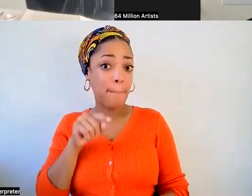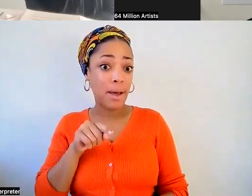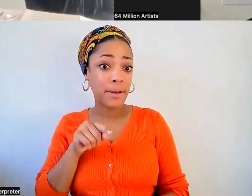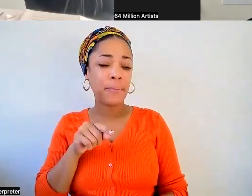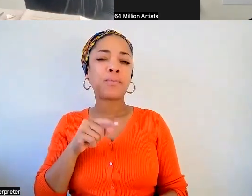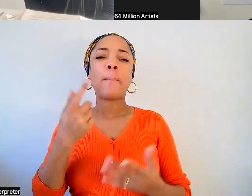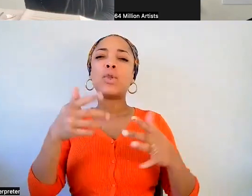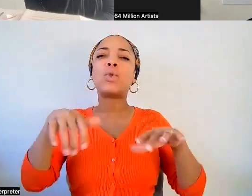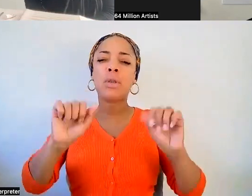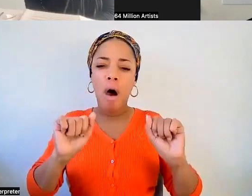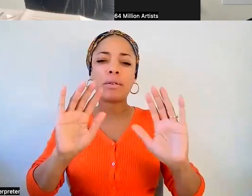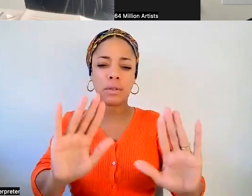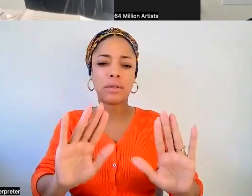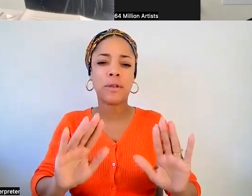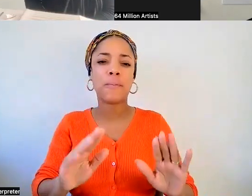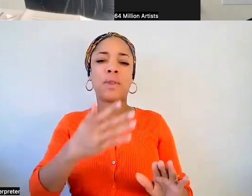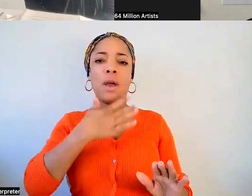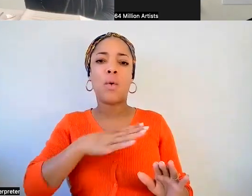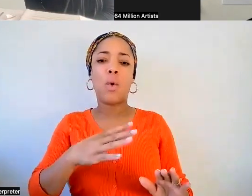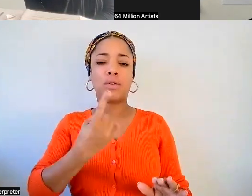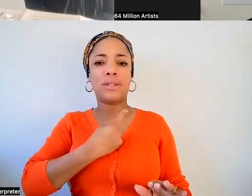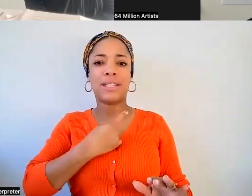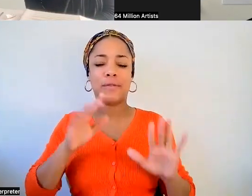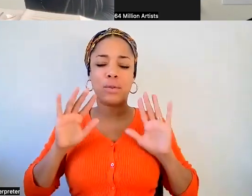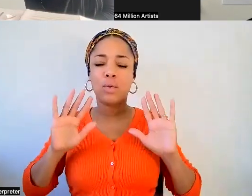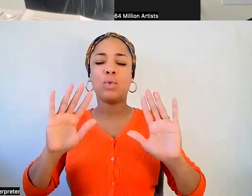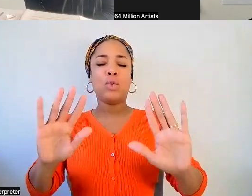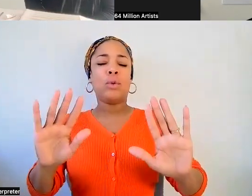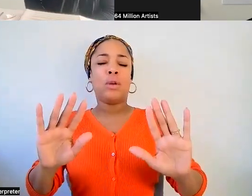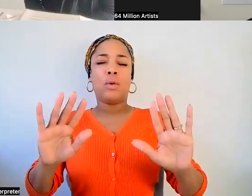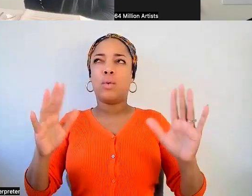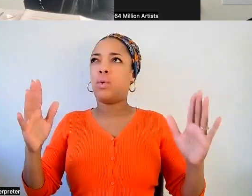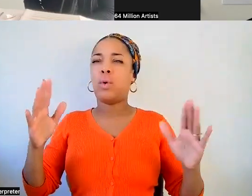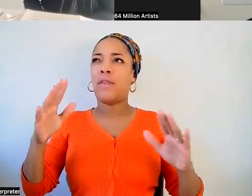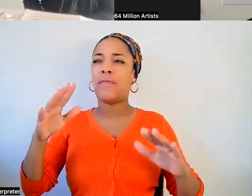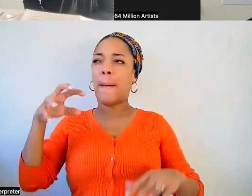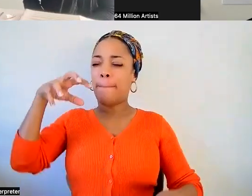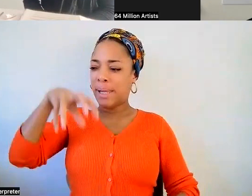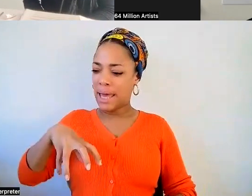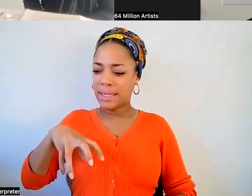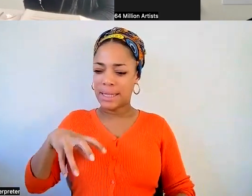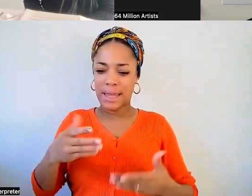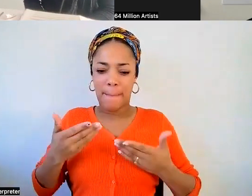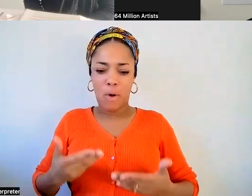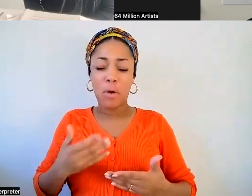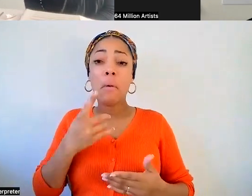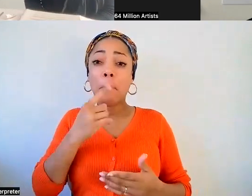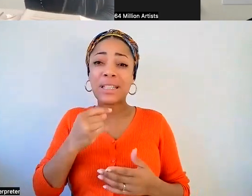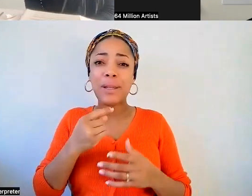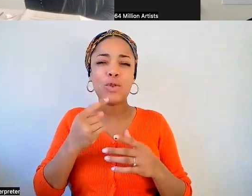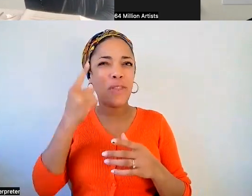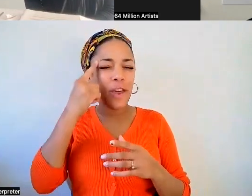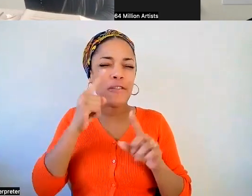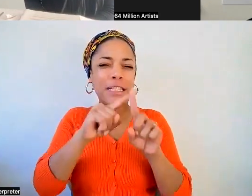start off with, just sort of take yourself to that space, that place, that moment. And it may be several, that's fine. And